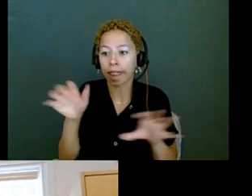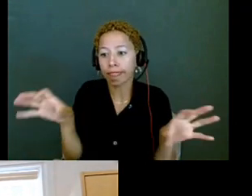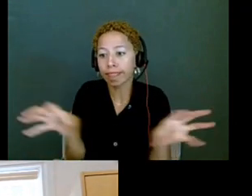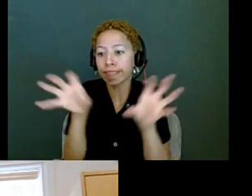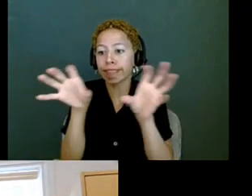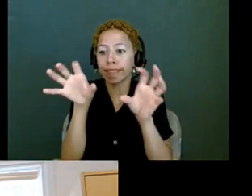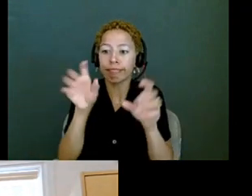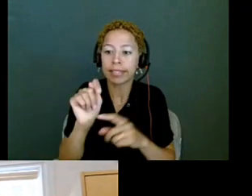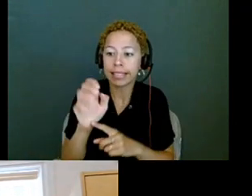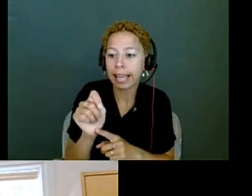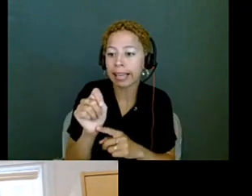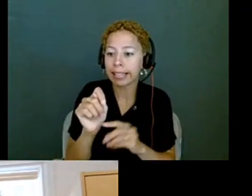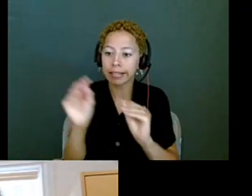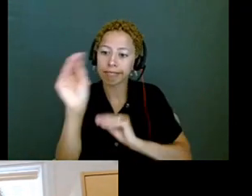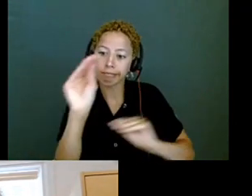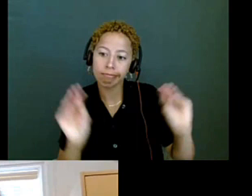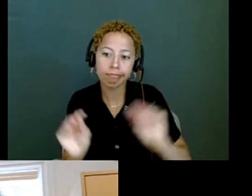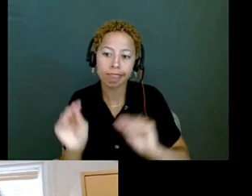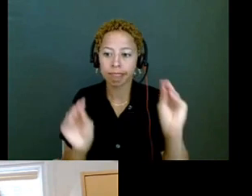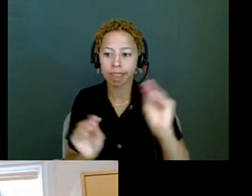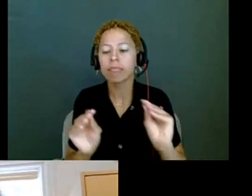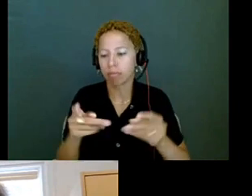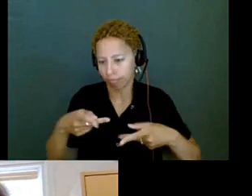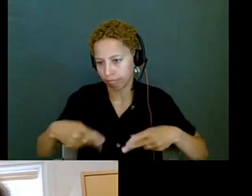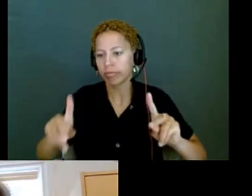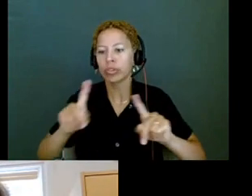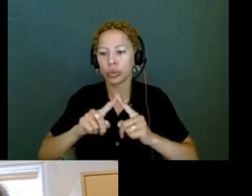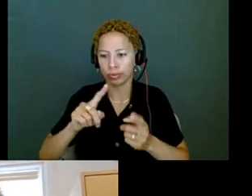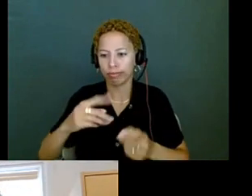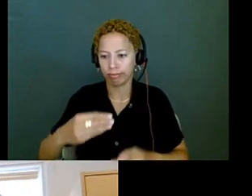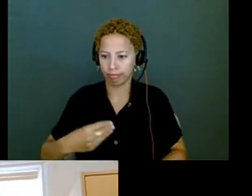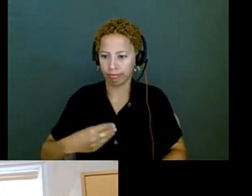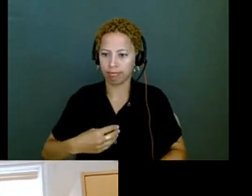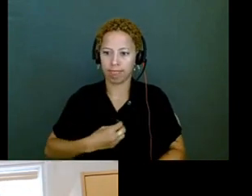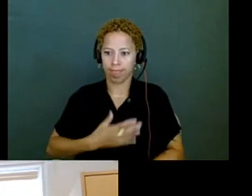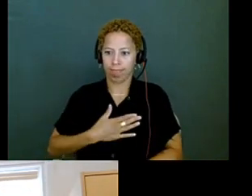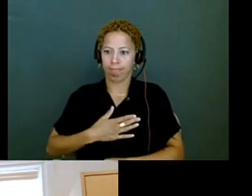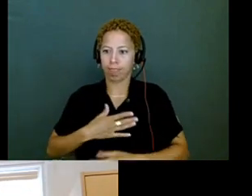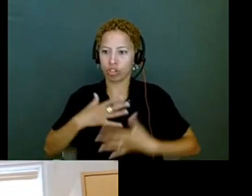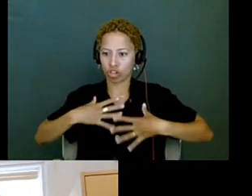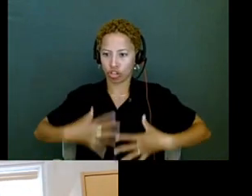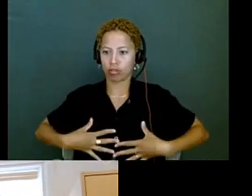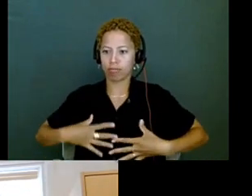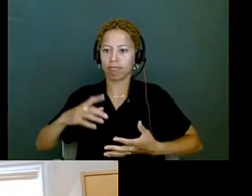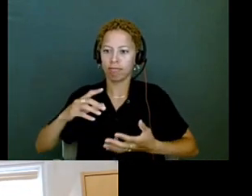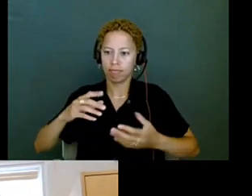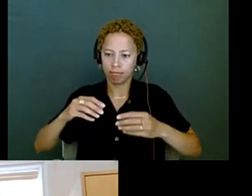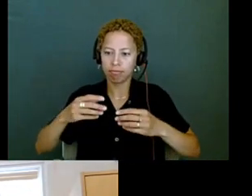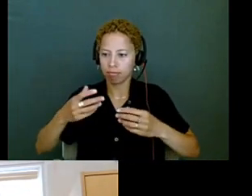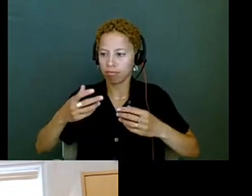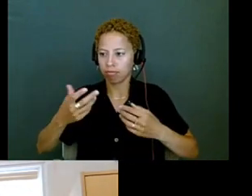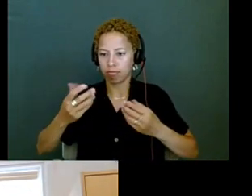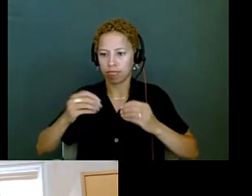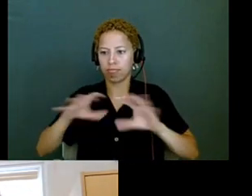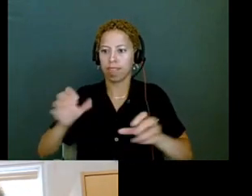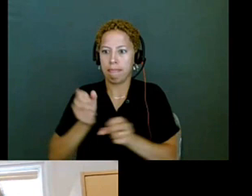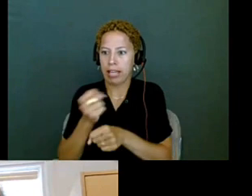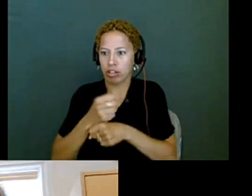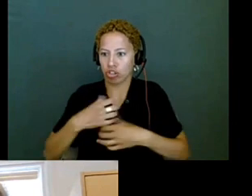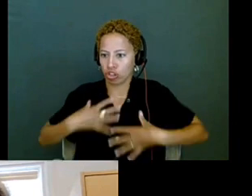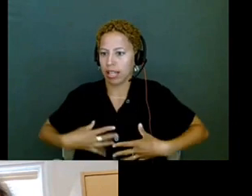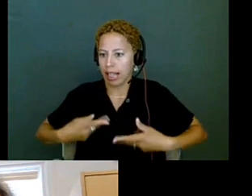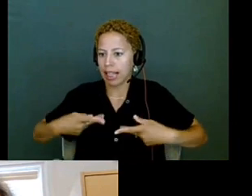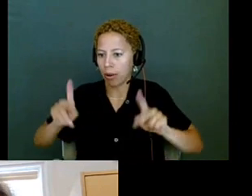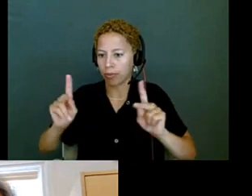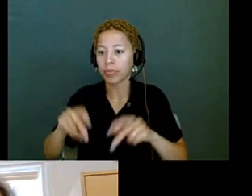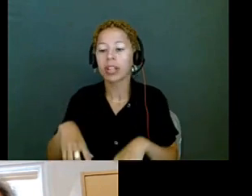bit mixed message, but there are options. But for nonprofits, for marketing and other things, you're allowed to use the images from